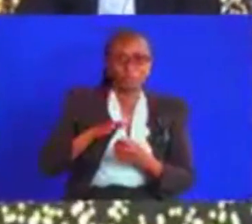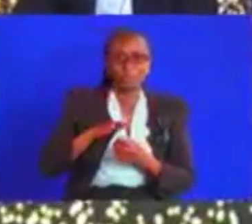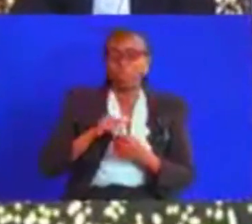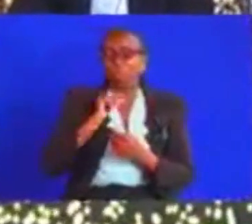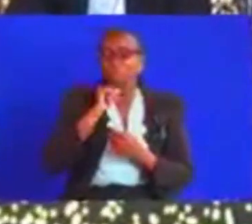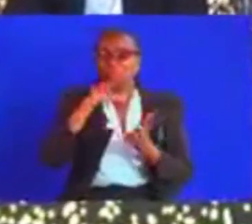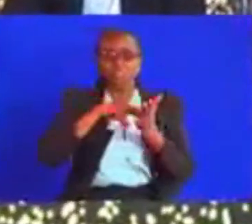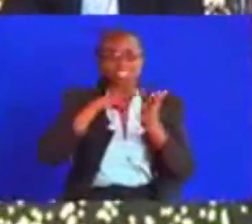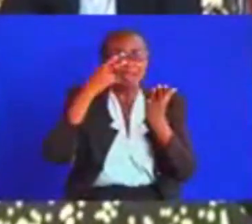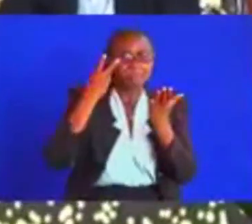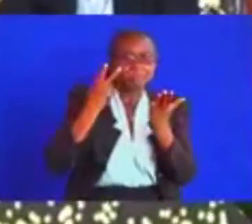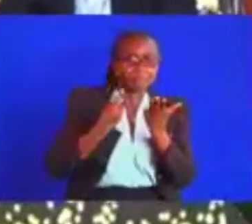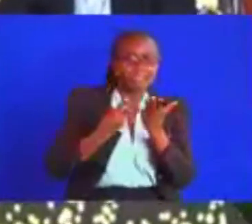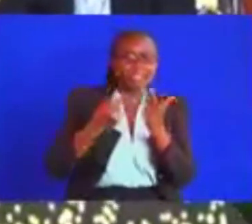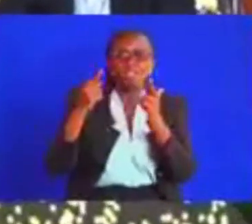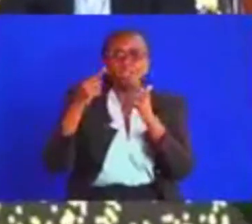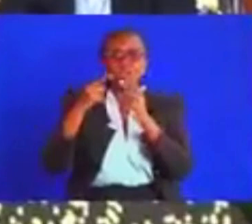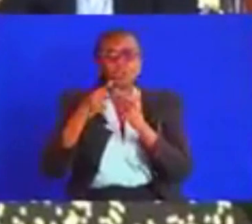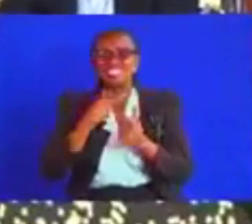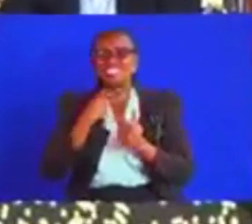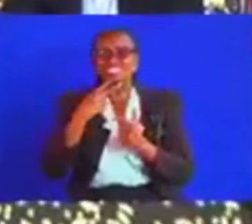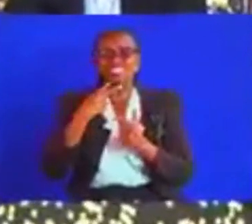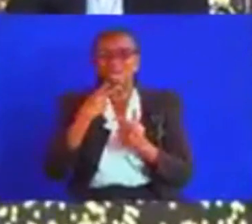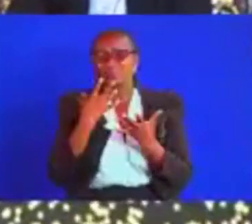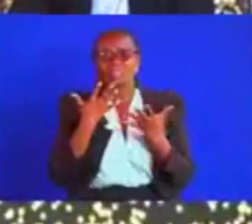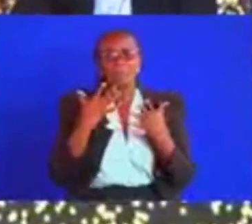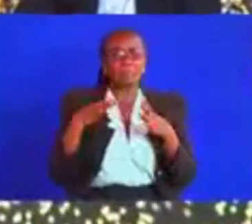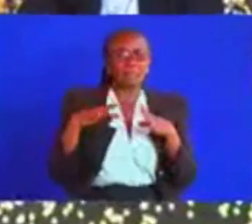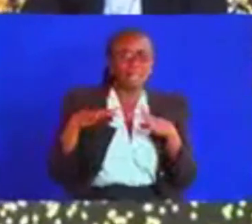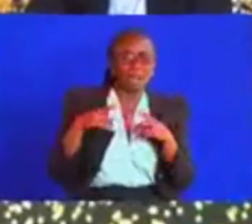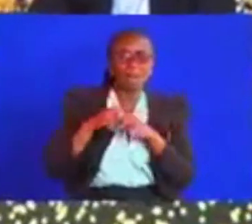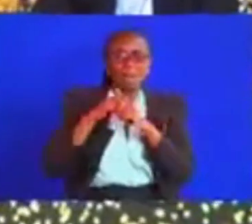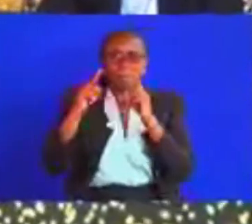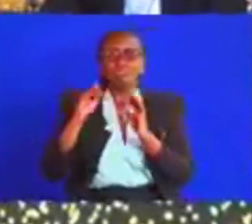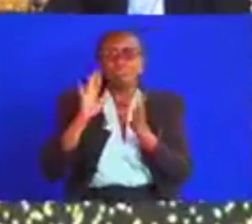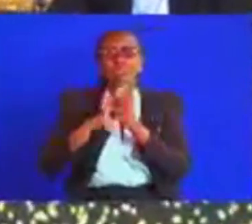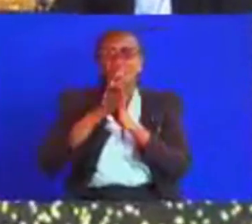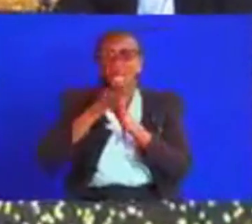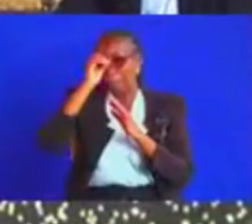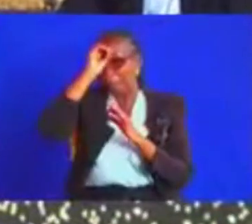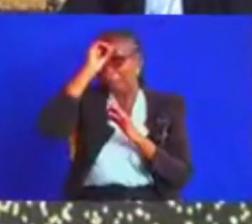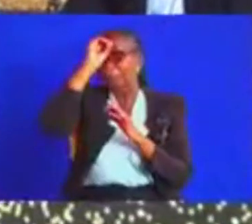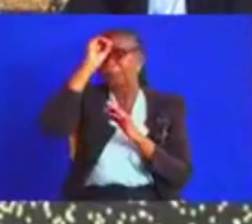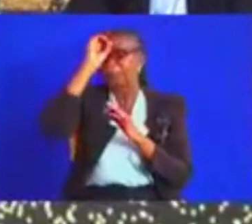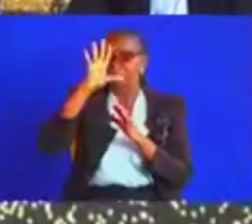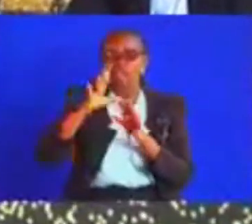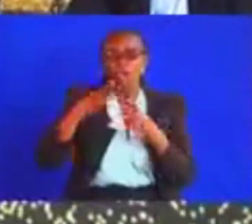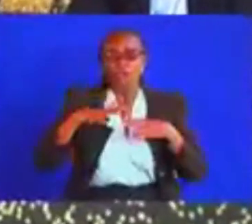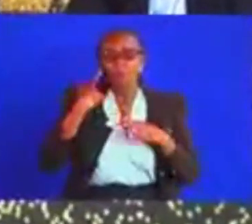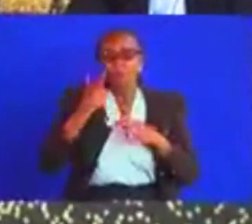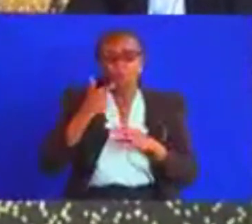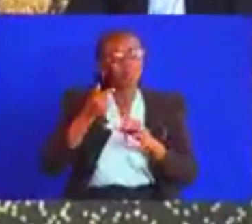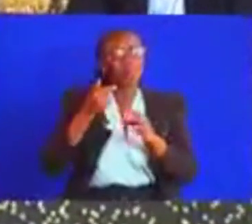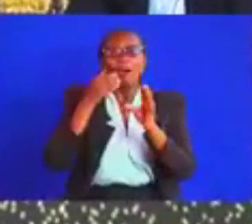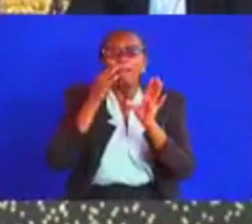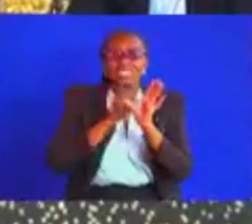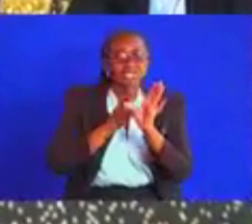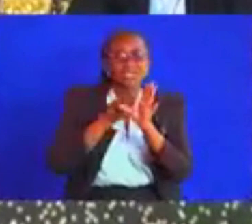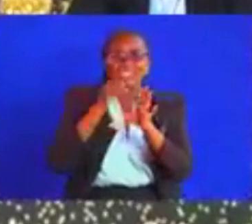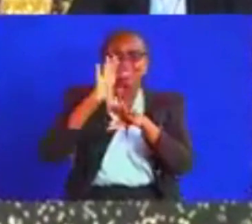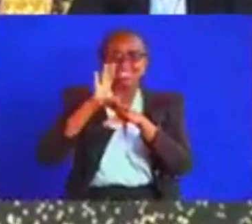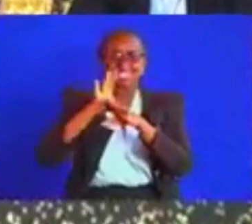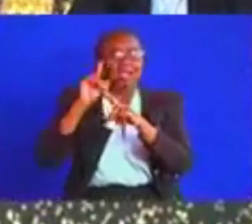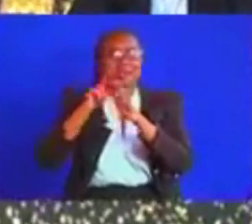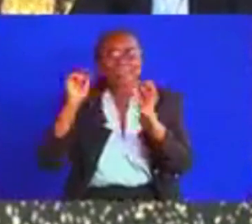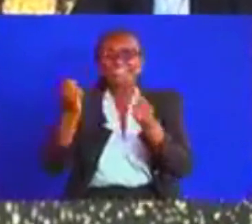mean to sound sarcastic, but you will be surprised how many people run churches in Africa and cannot